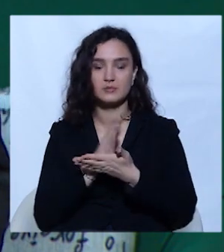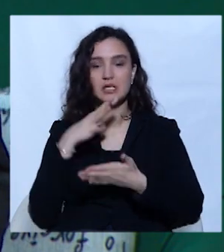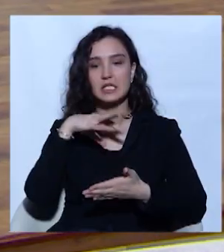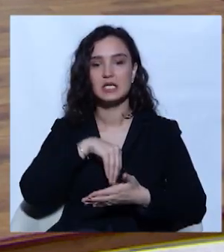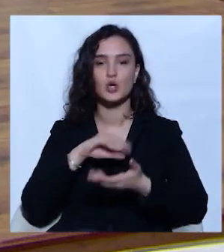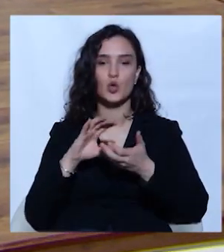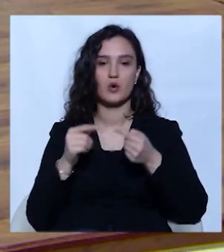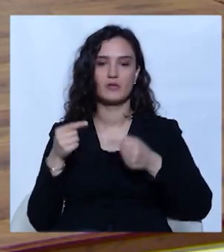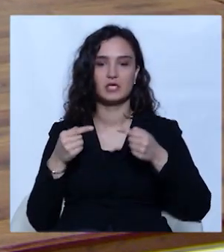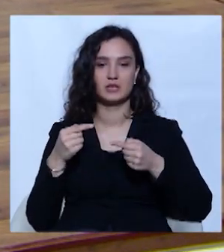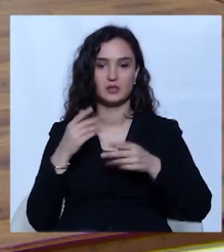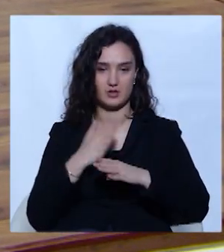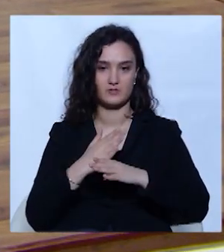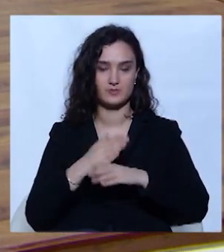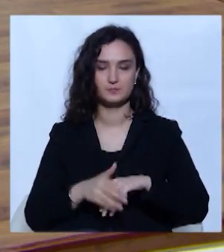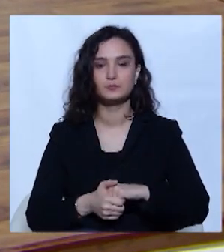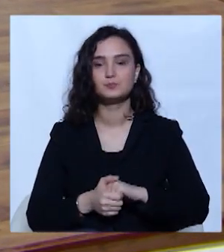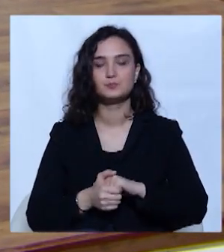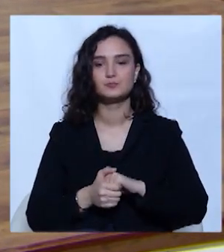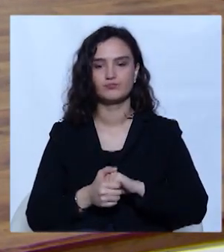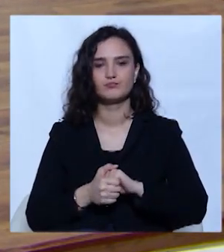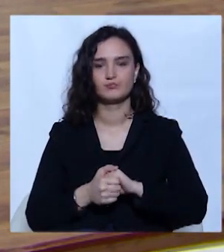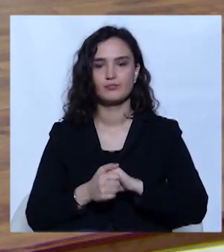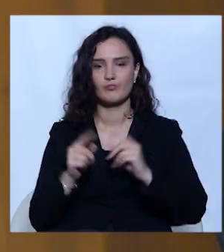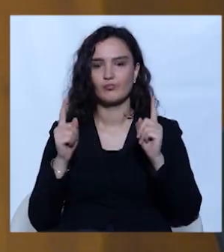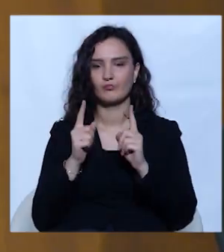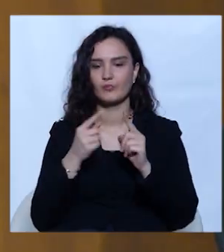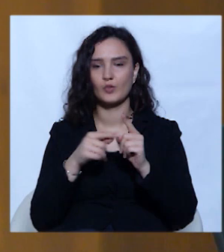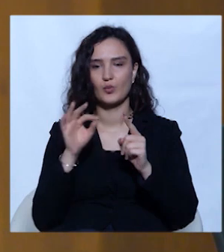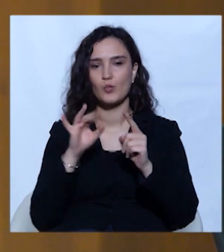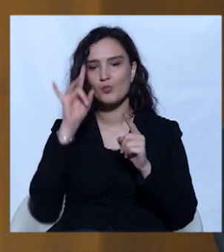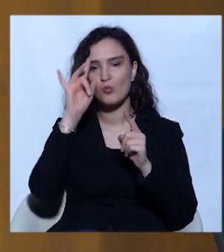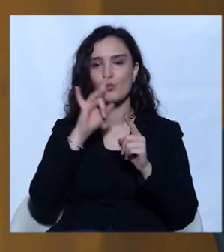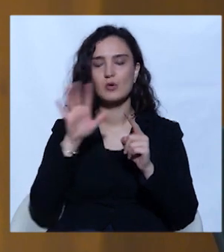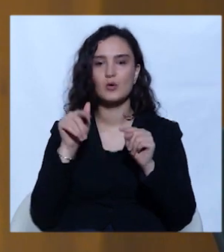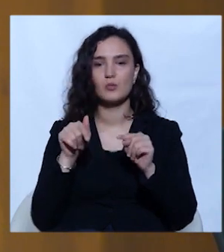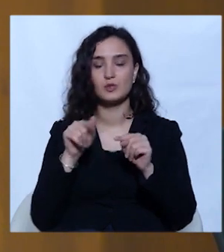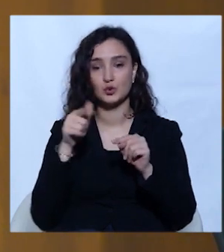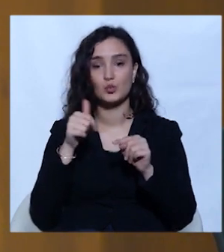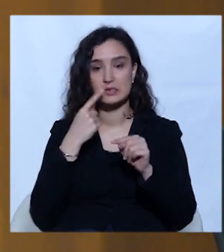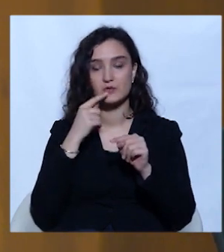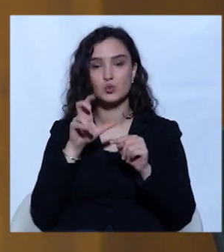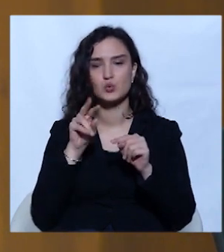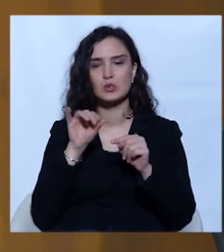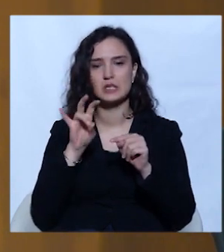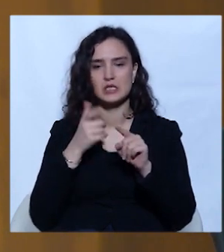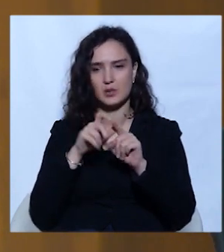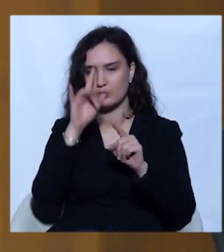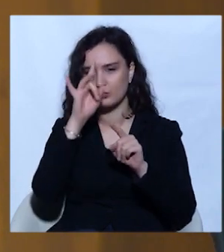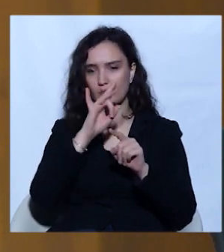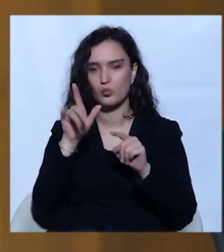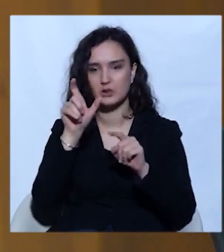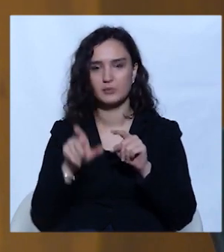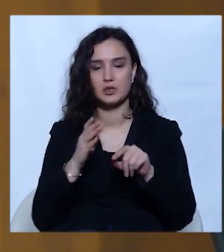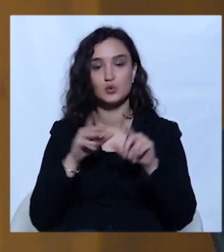going on there. Yeah, and there's a small topic of popularity as well. So as you mentioned, Julian is the most popular boy in